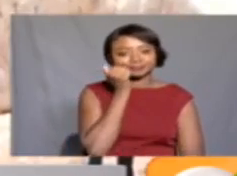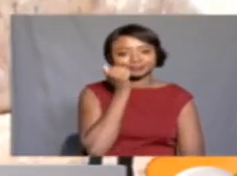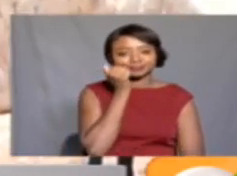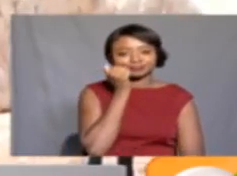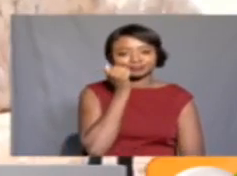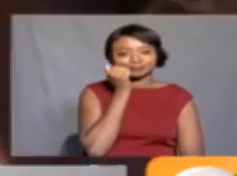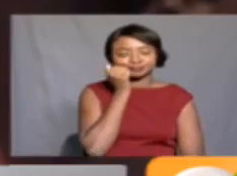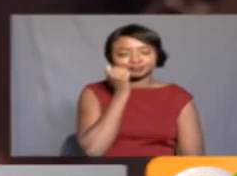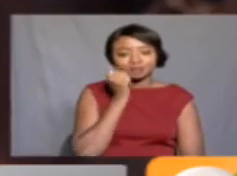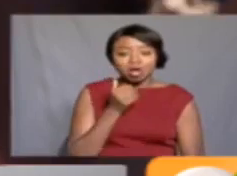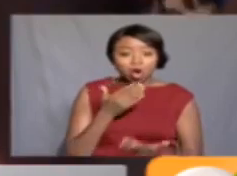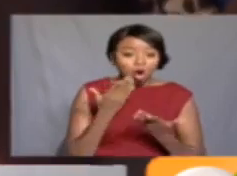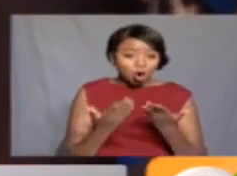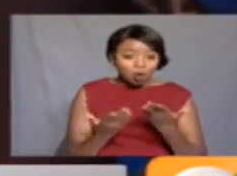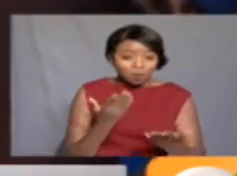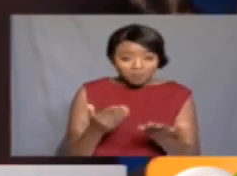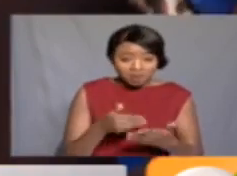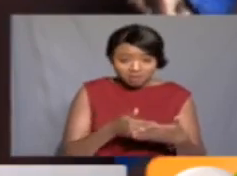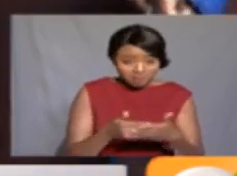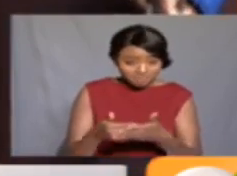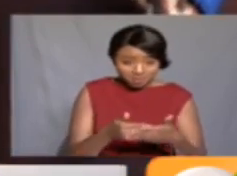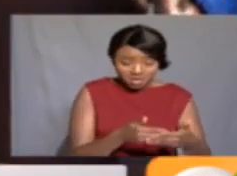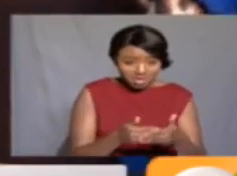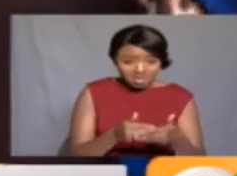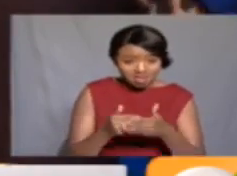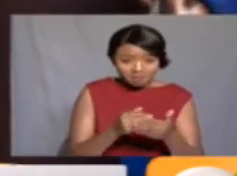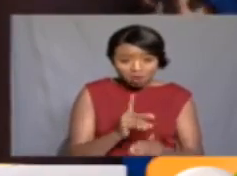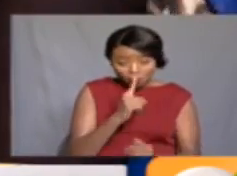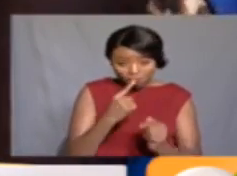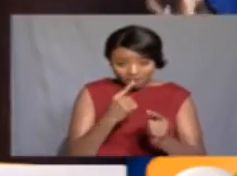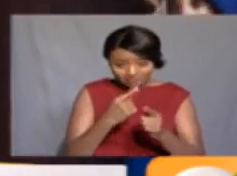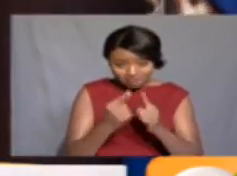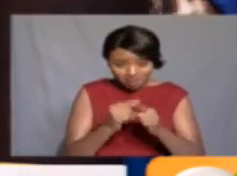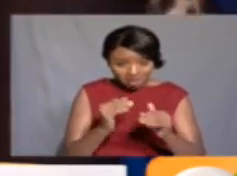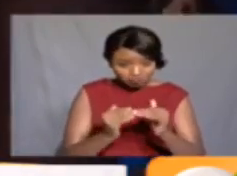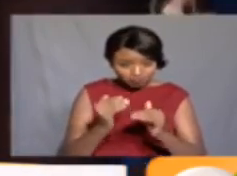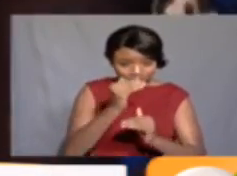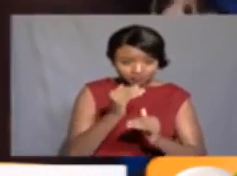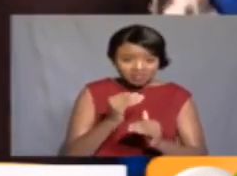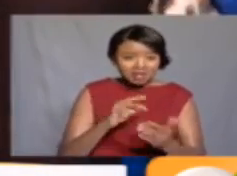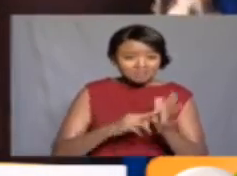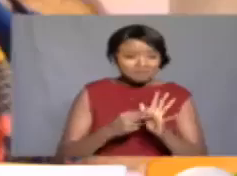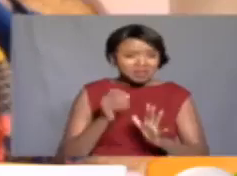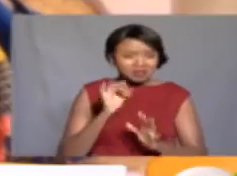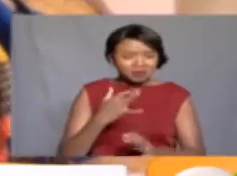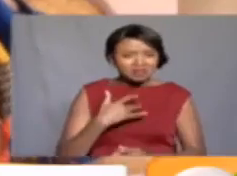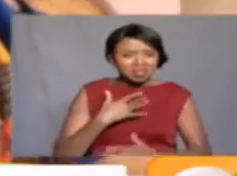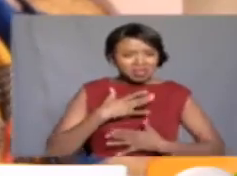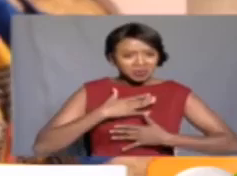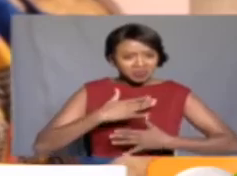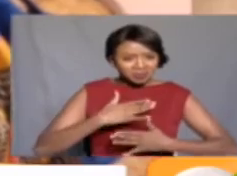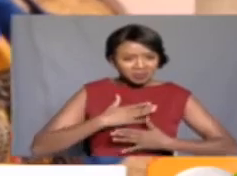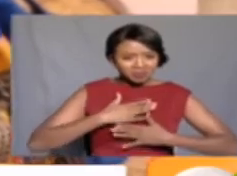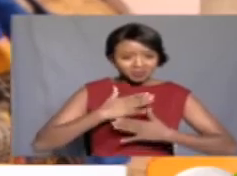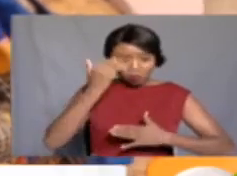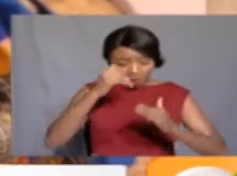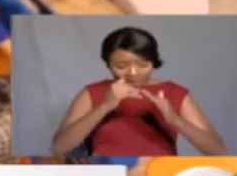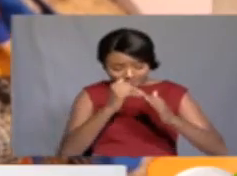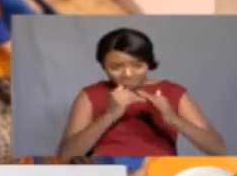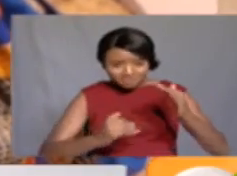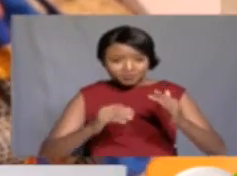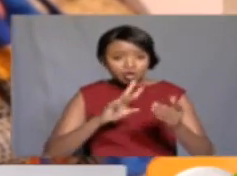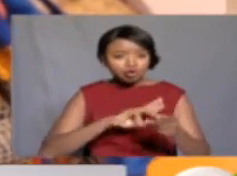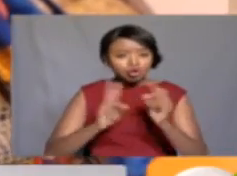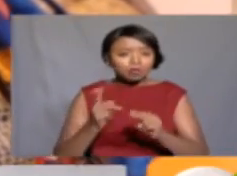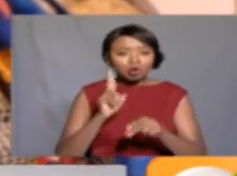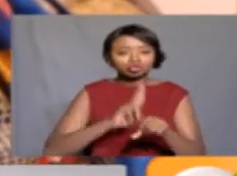Child above 1 year with respirations above 39 breaths per minute is considered to have pneumonia. For a child below 1, they use the